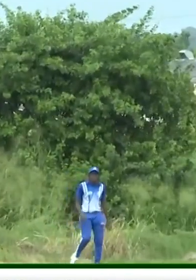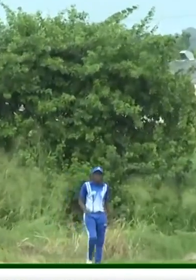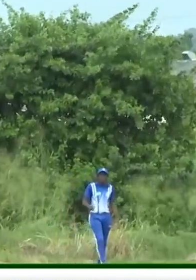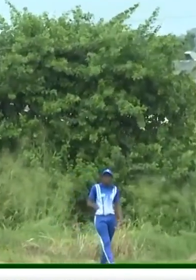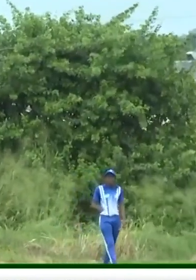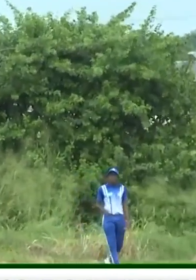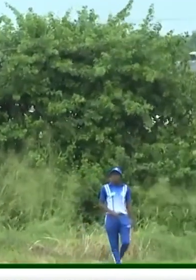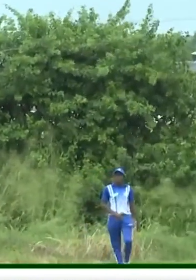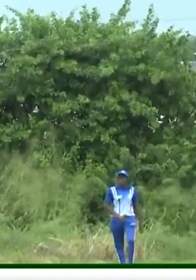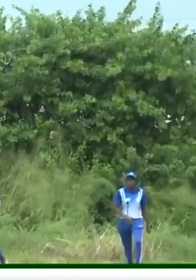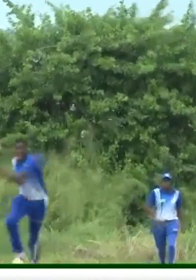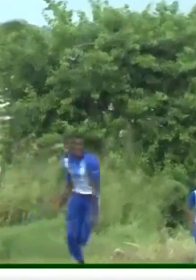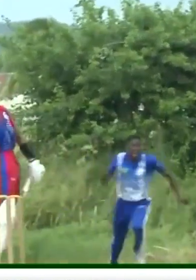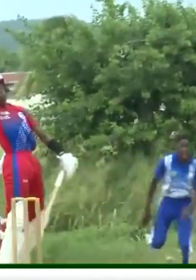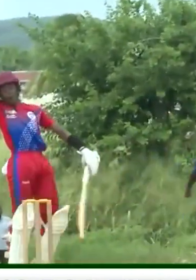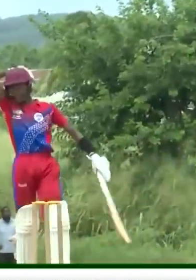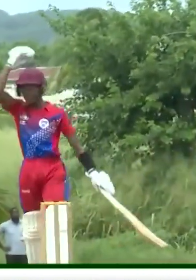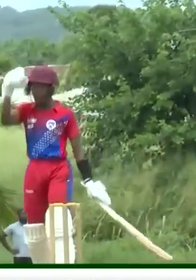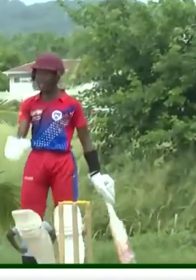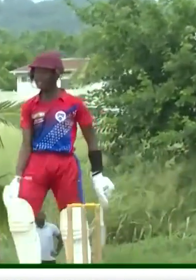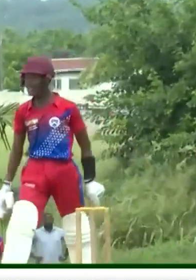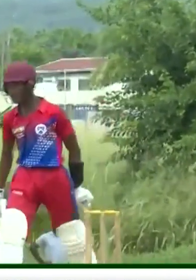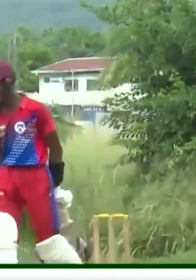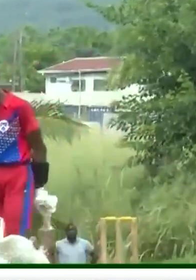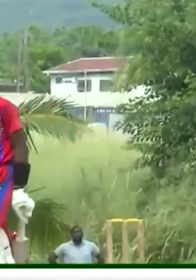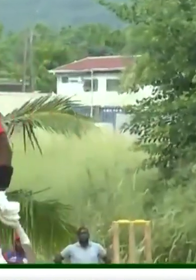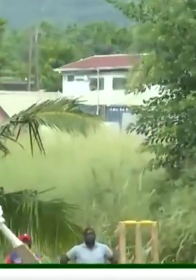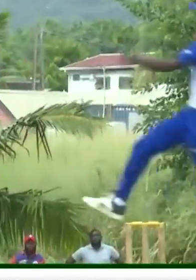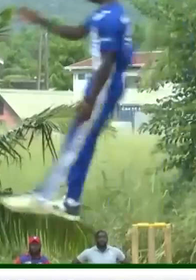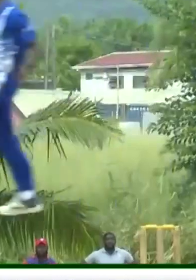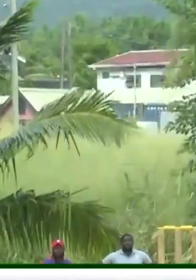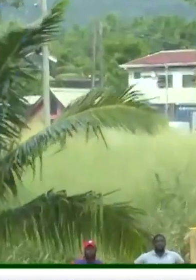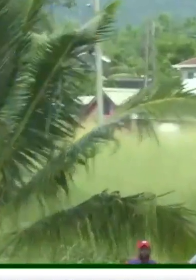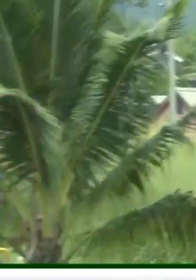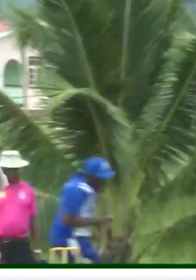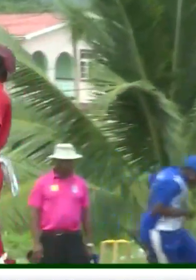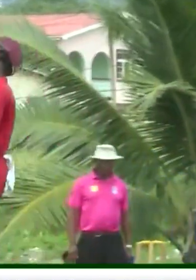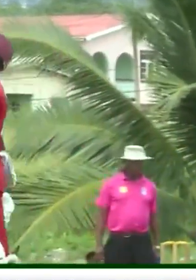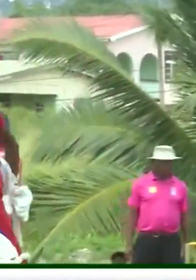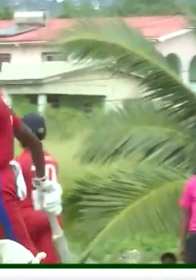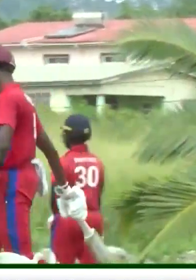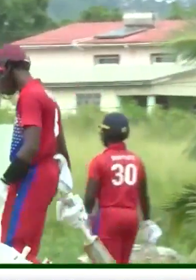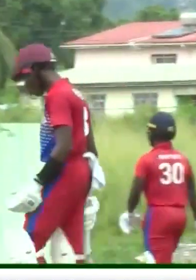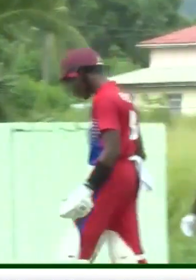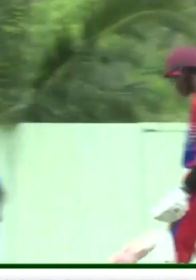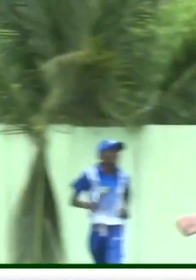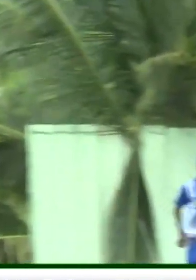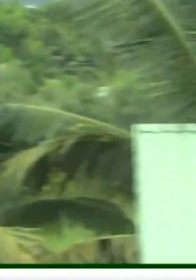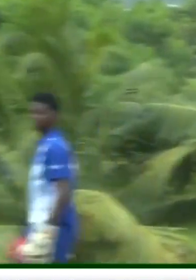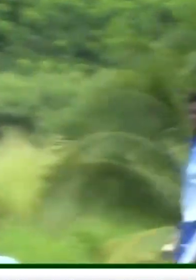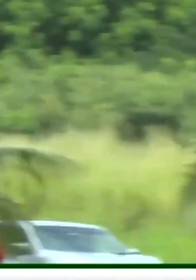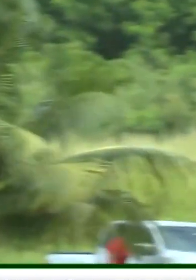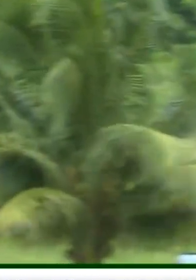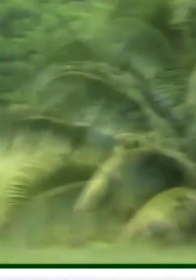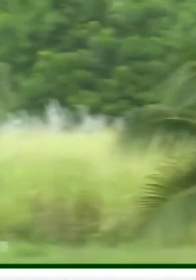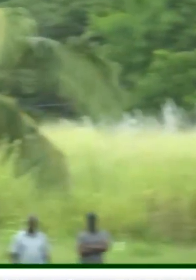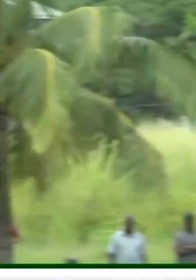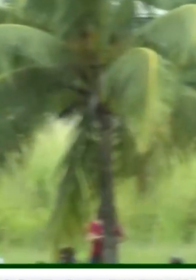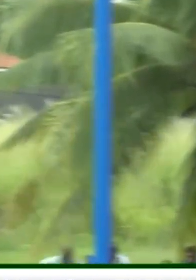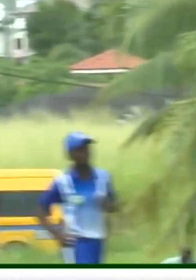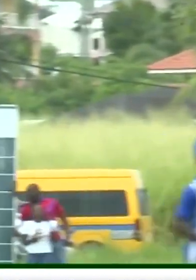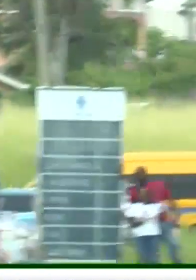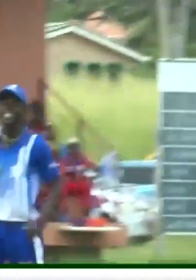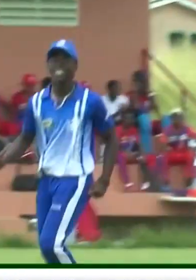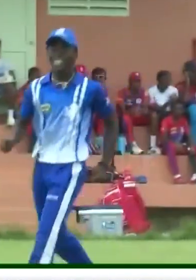Callender strikes. Loud appeals for caught behind and is given. The batsman Rashawn Hackett in total disbelief. He's of